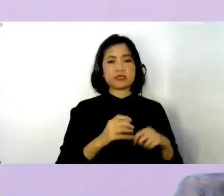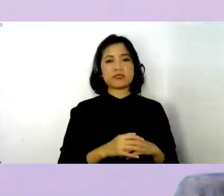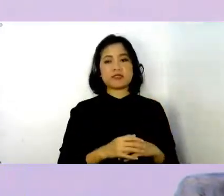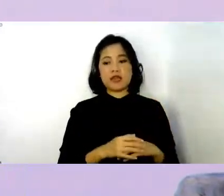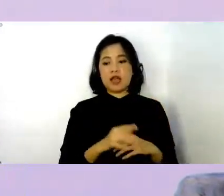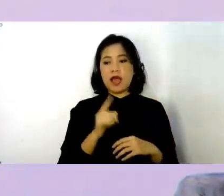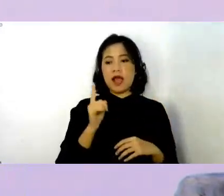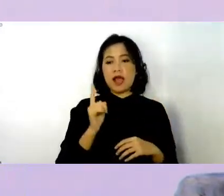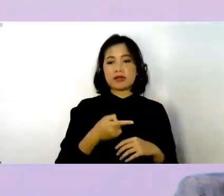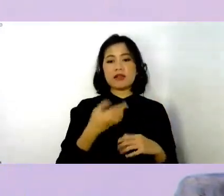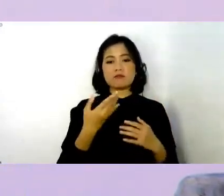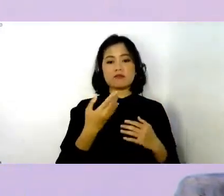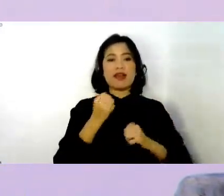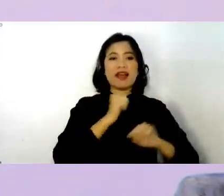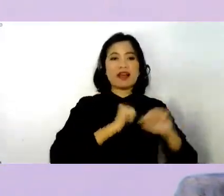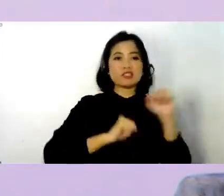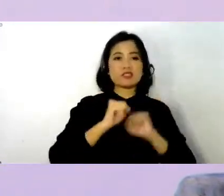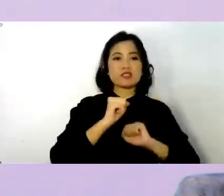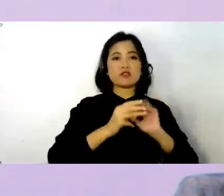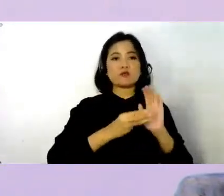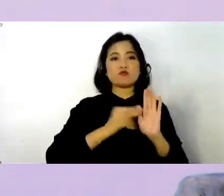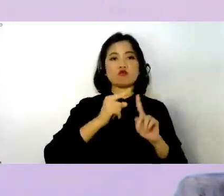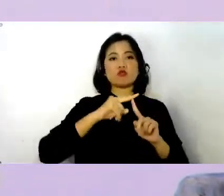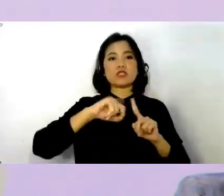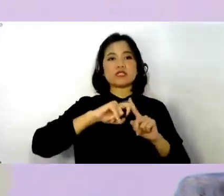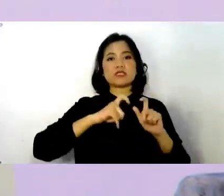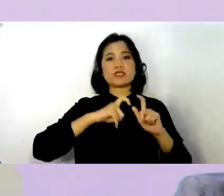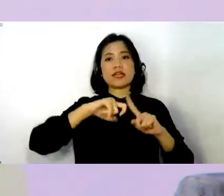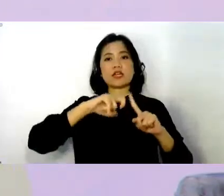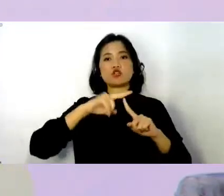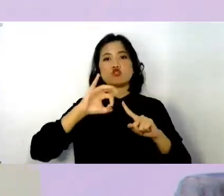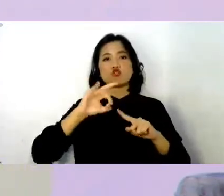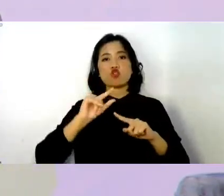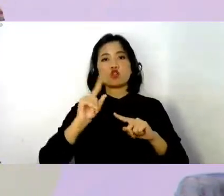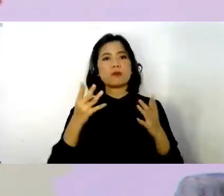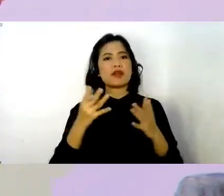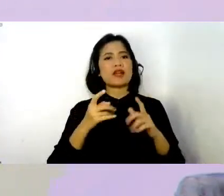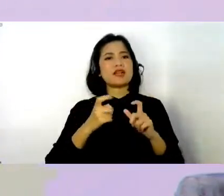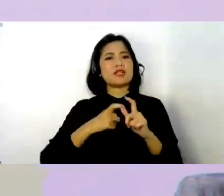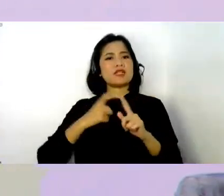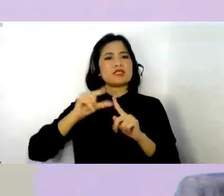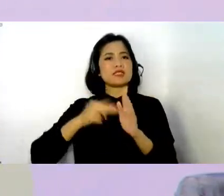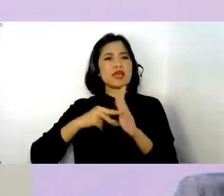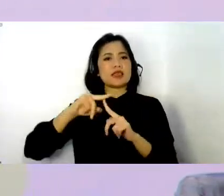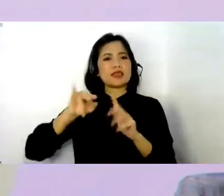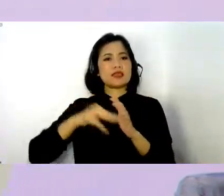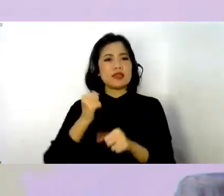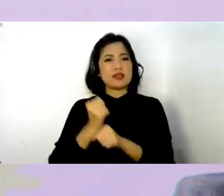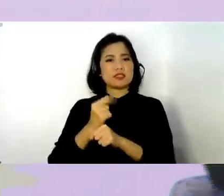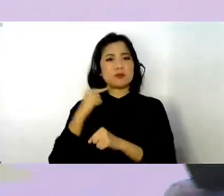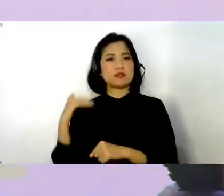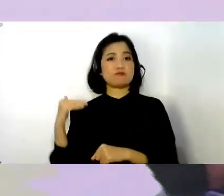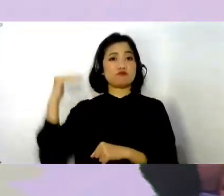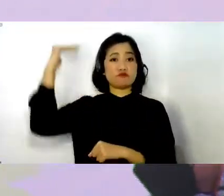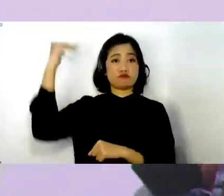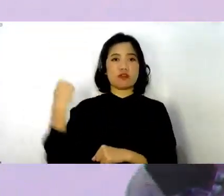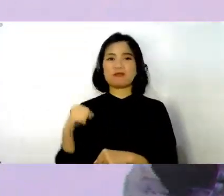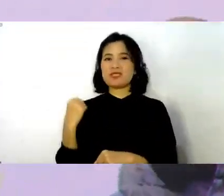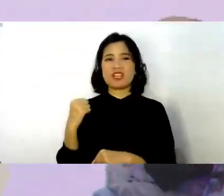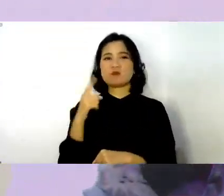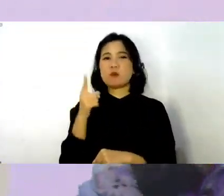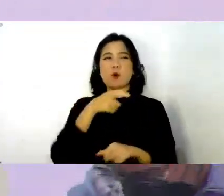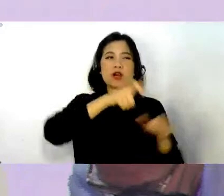government. But more importantly, my job at that time was mostly how to reduce the poverty itself, how to make